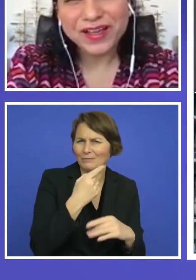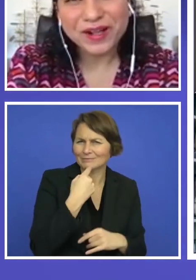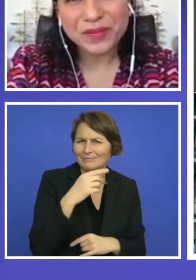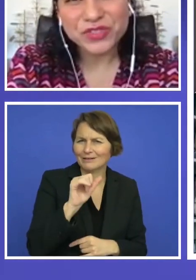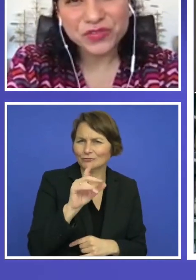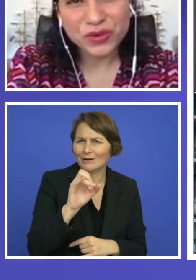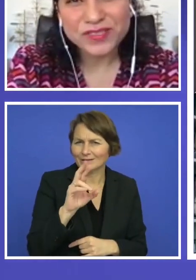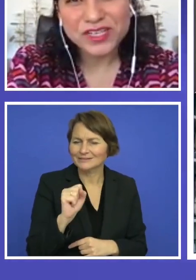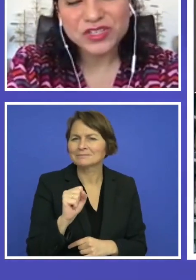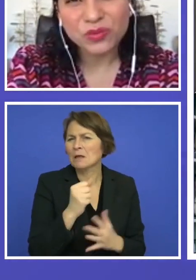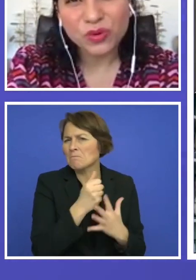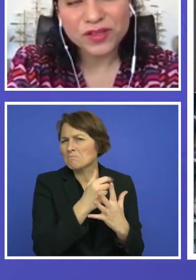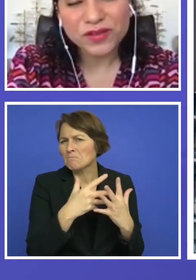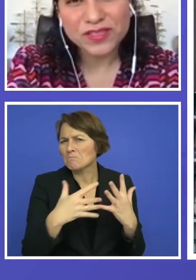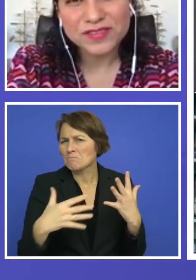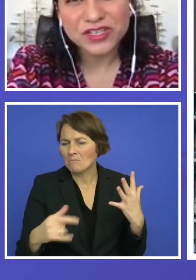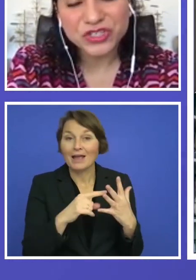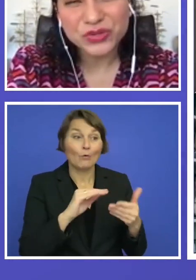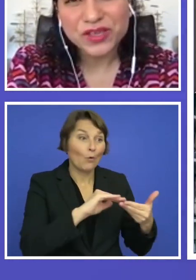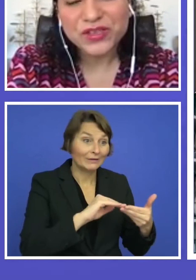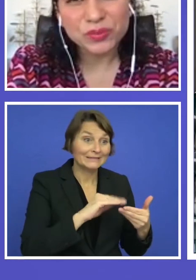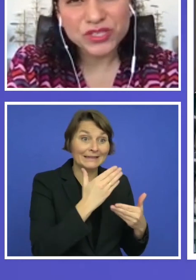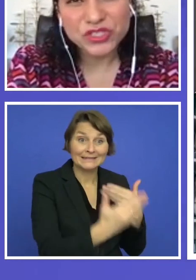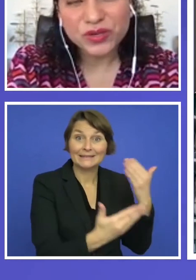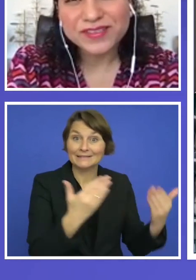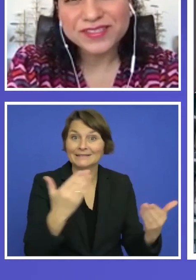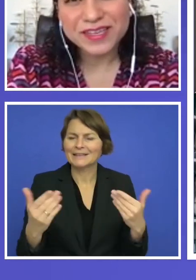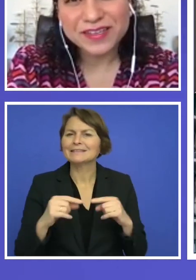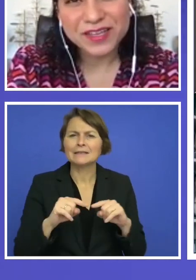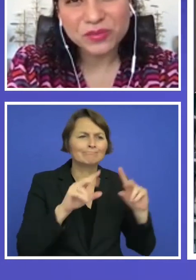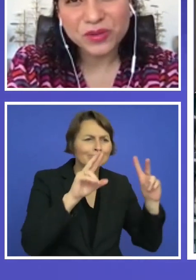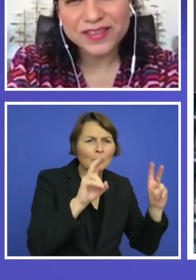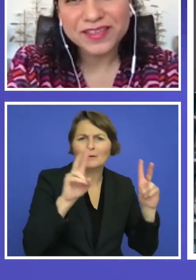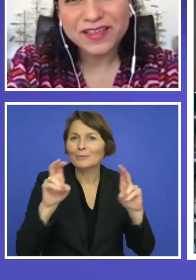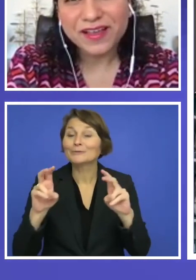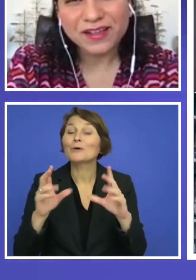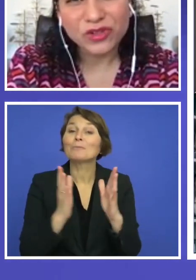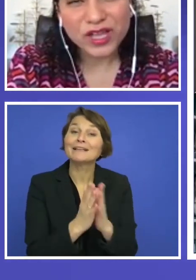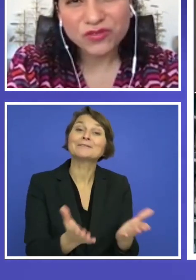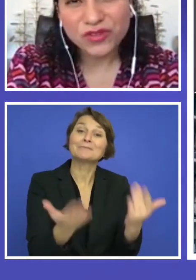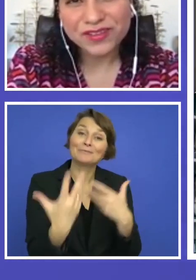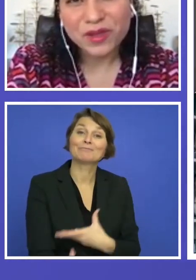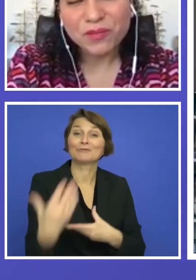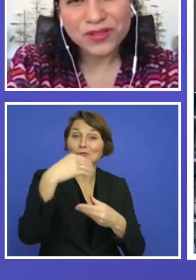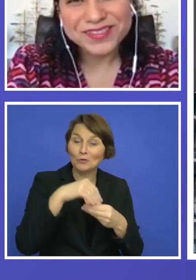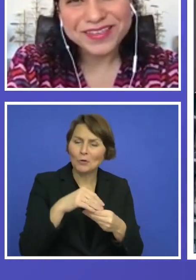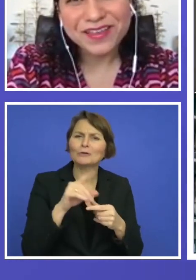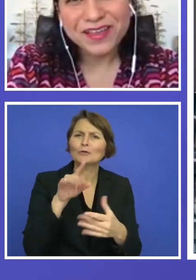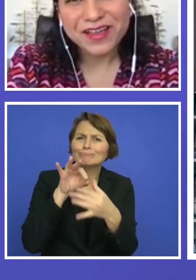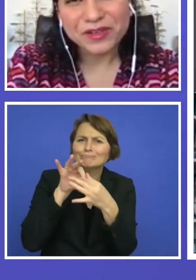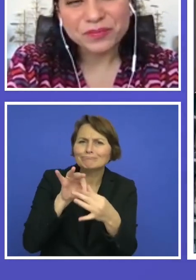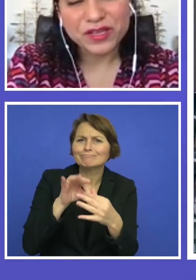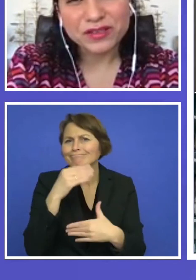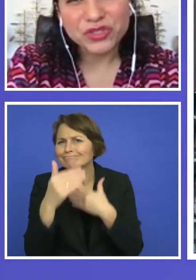those different organizations that are working on these issues. So please join us, stay connected with us, look out for the